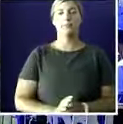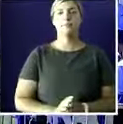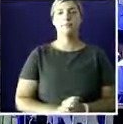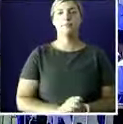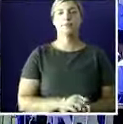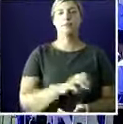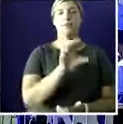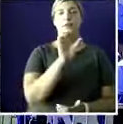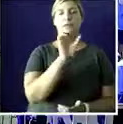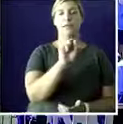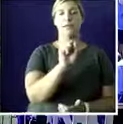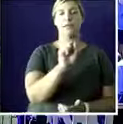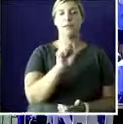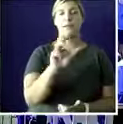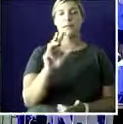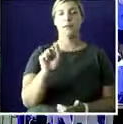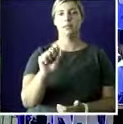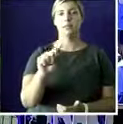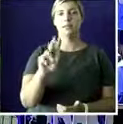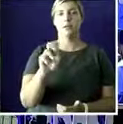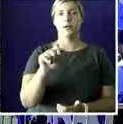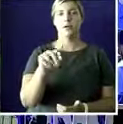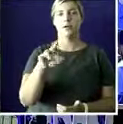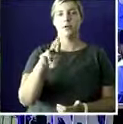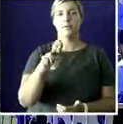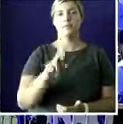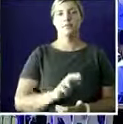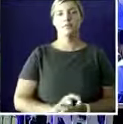Sophia Justine Studdard.